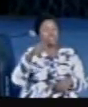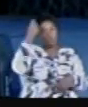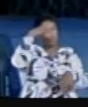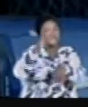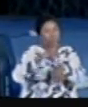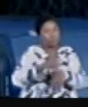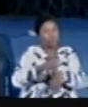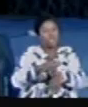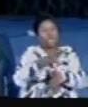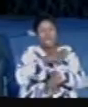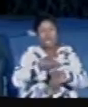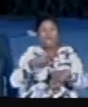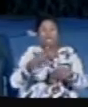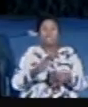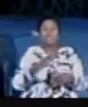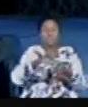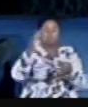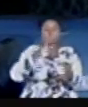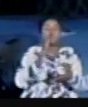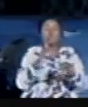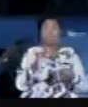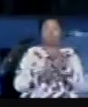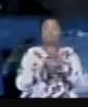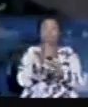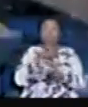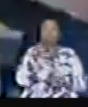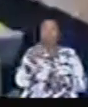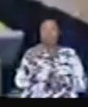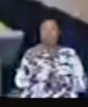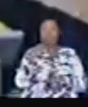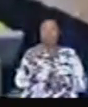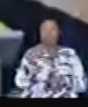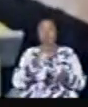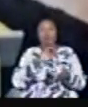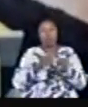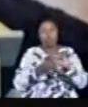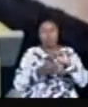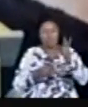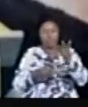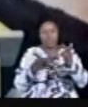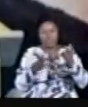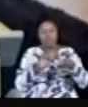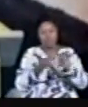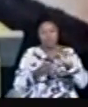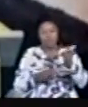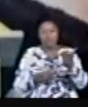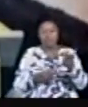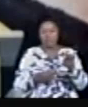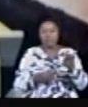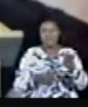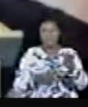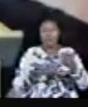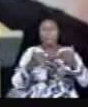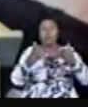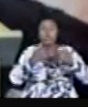by which he spake. Look at number 3 there. Number 3 there, possessing the